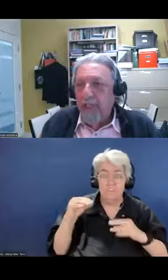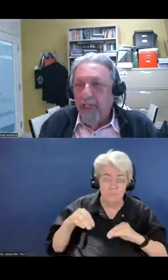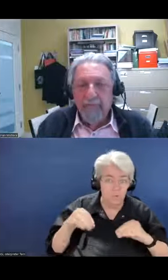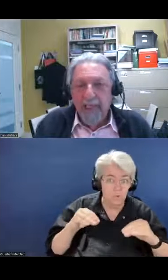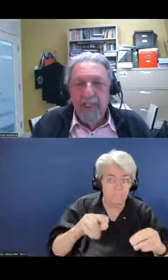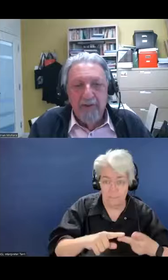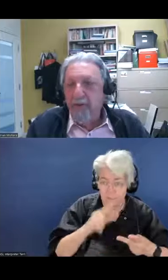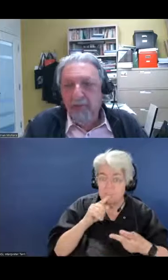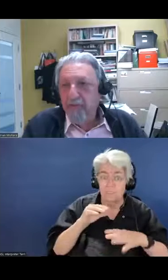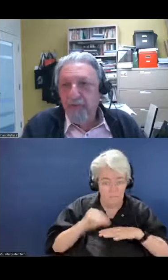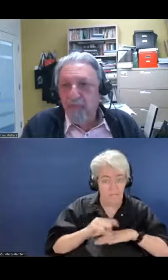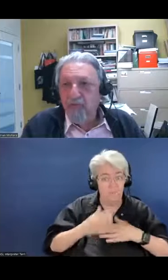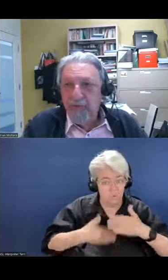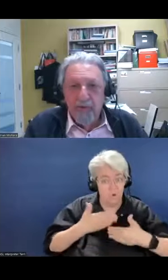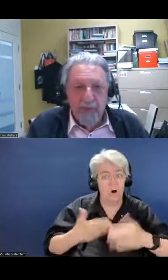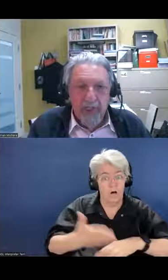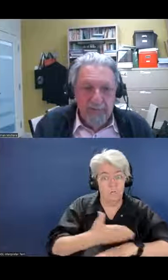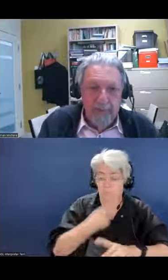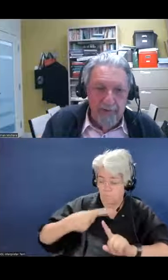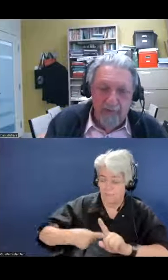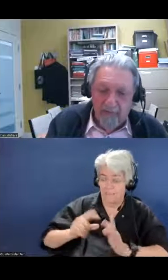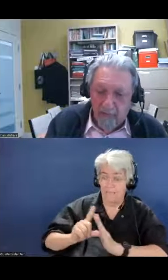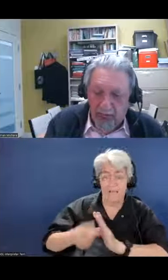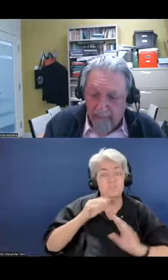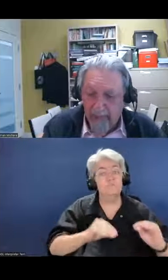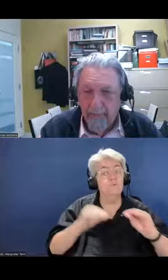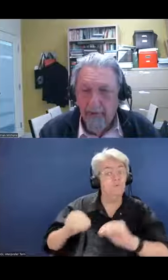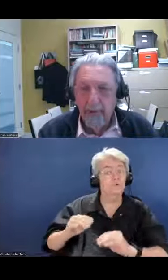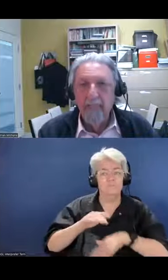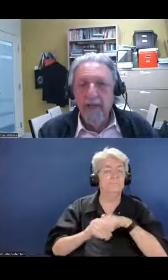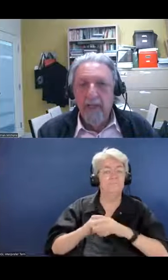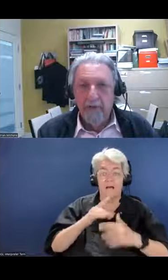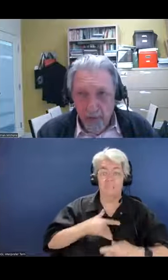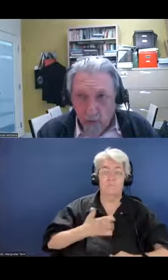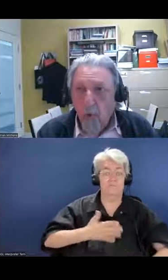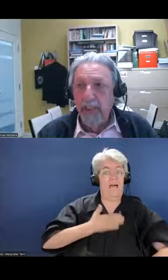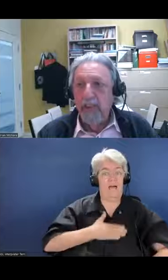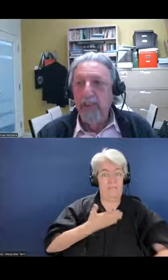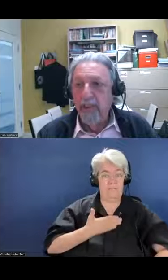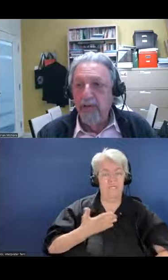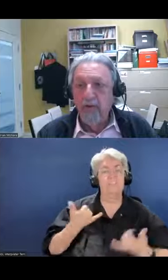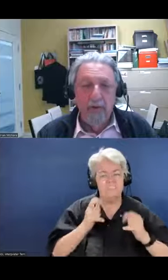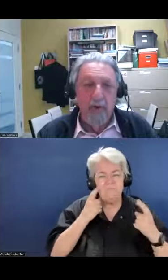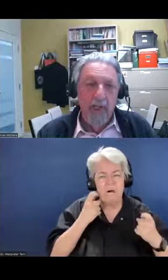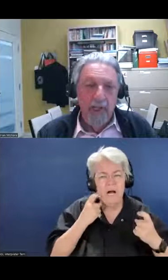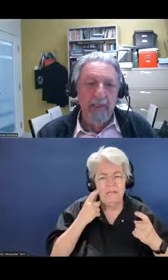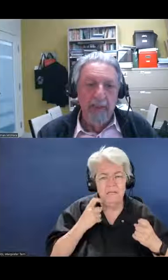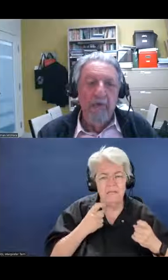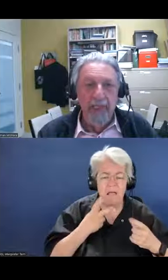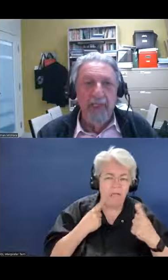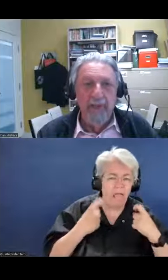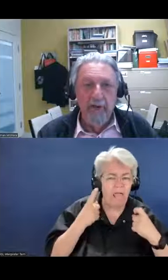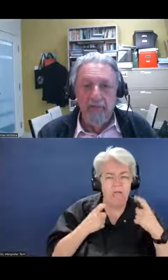progress. And by the end of the month, she had moved into a nice place and was very happy about it. Still whiny